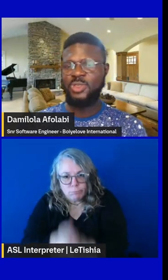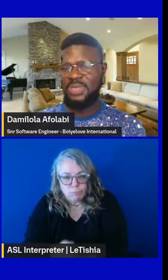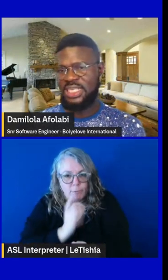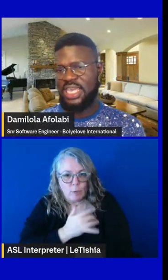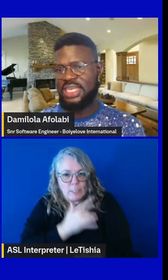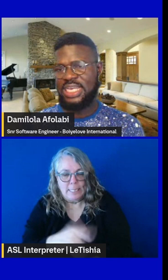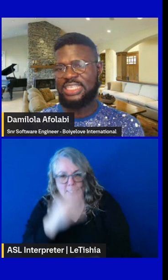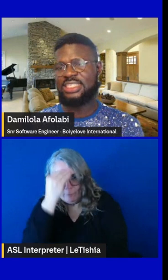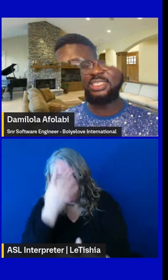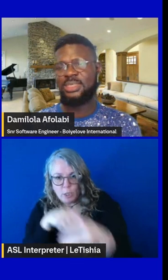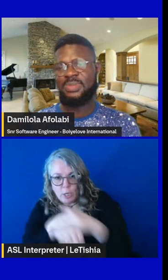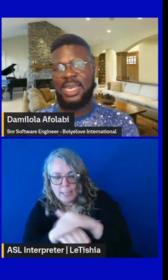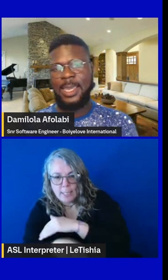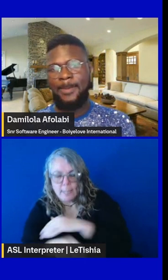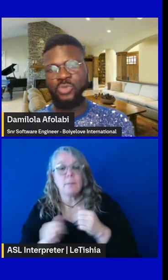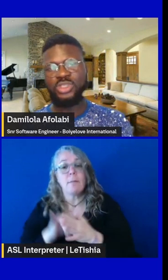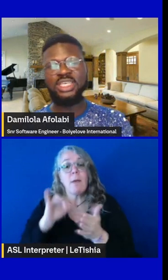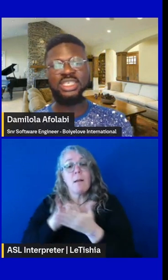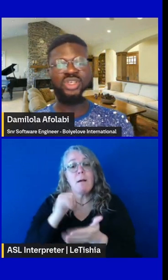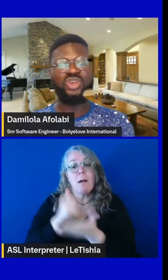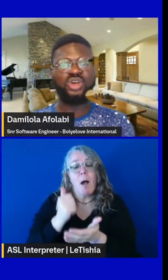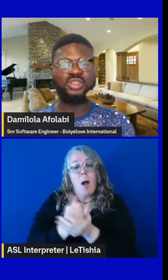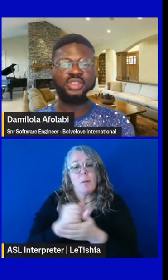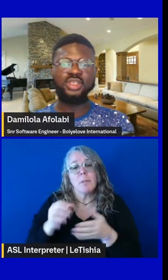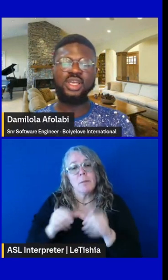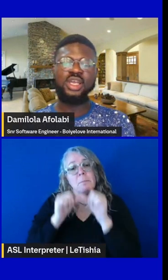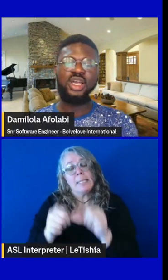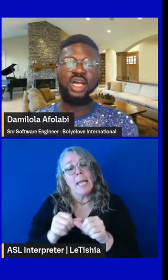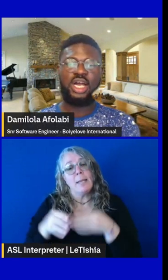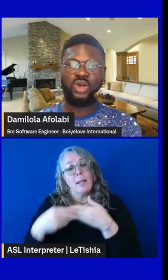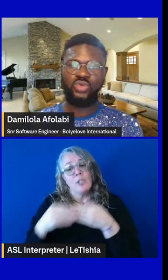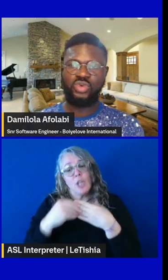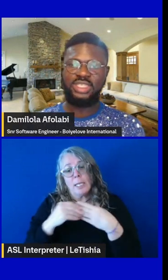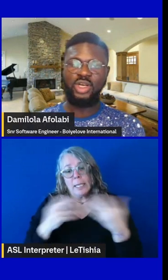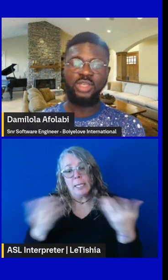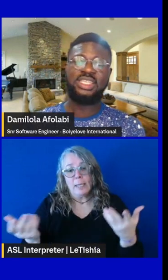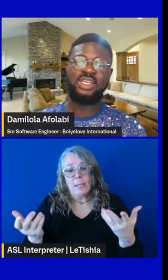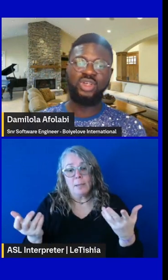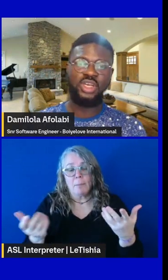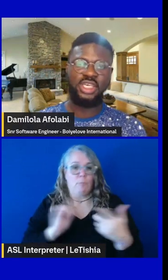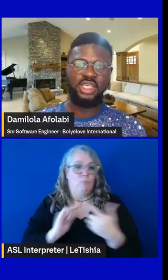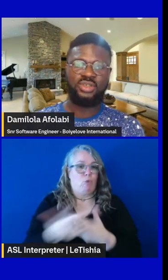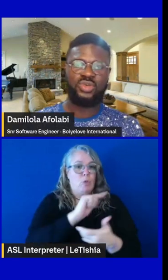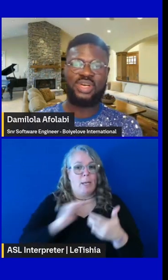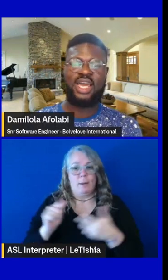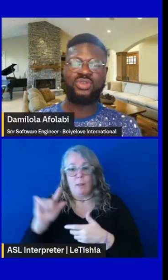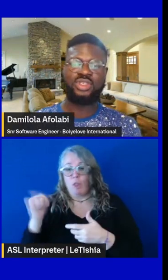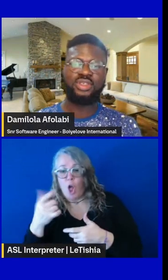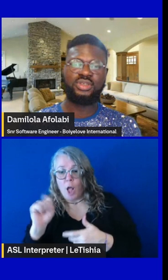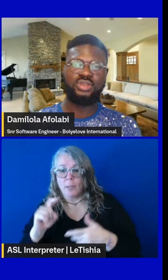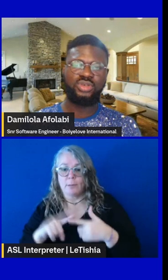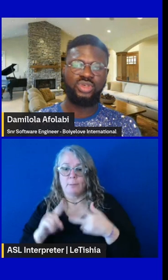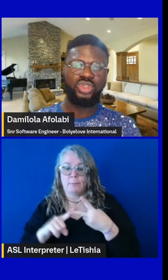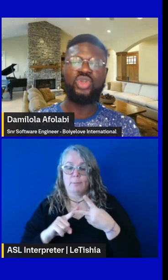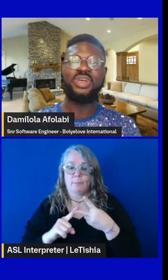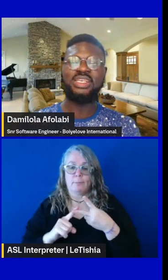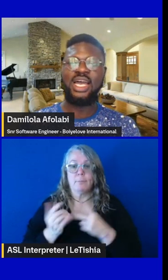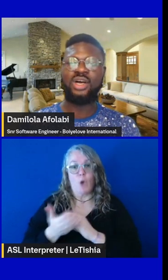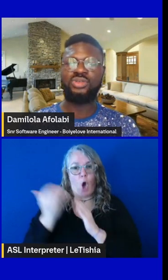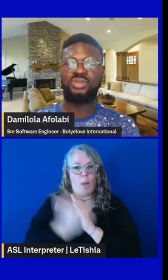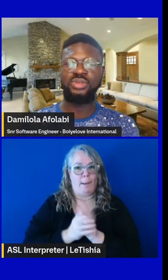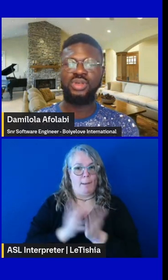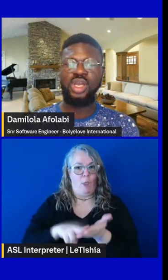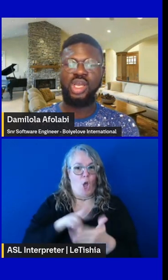It helps maintain agility by rotating logs, automated logging without